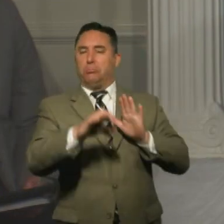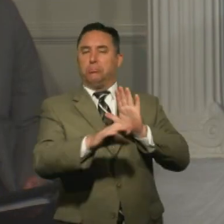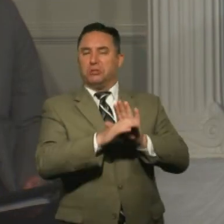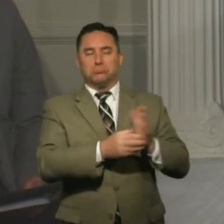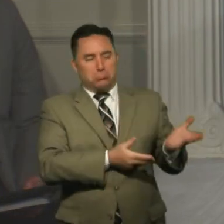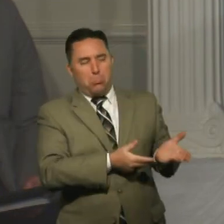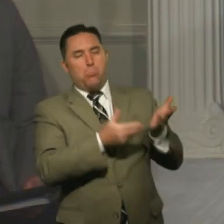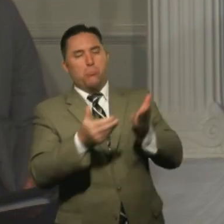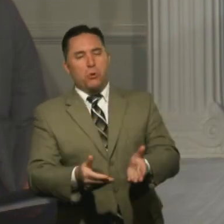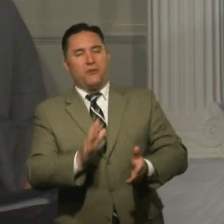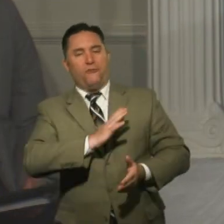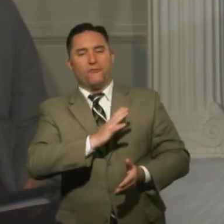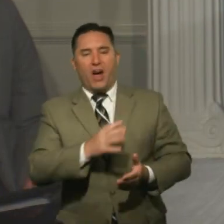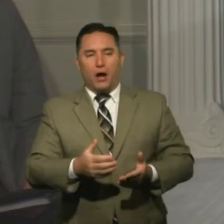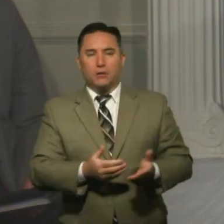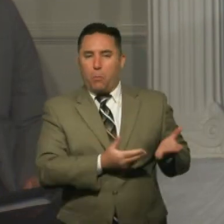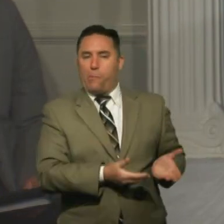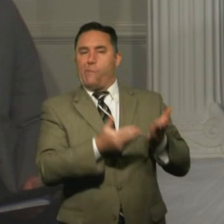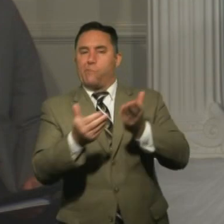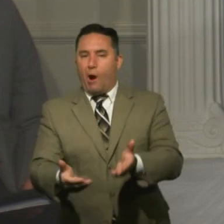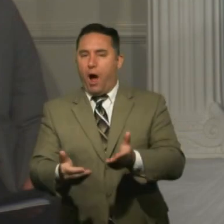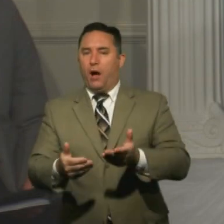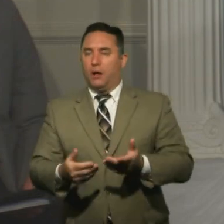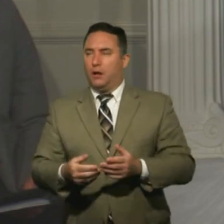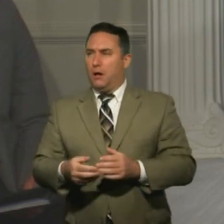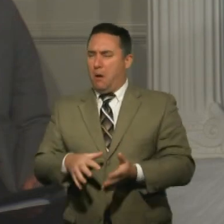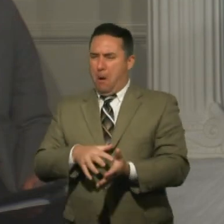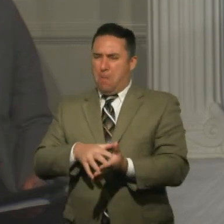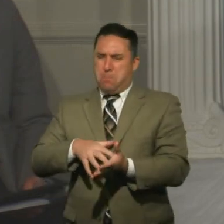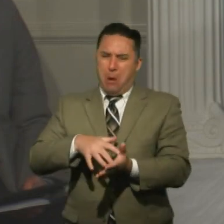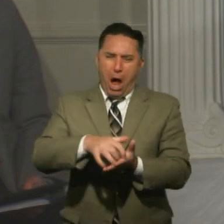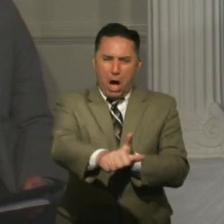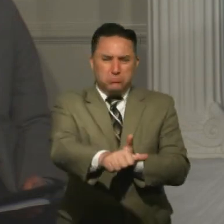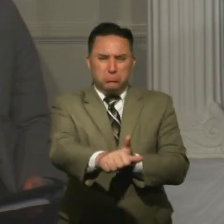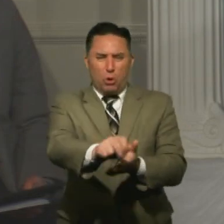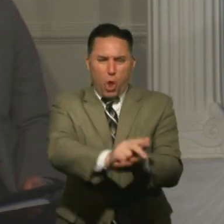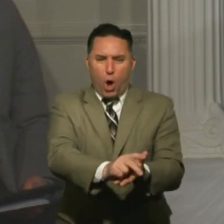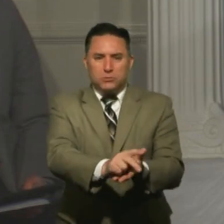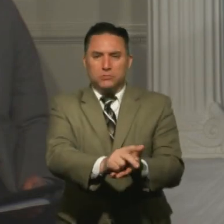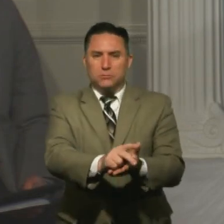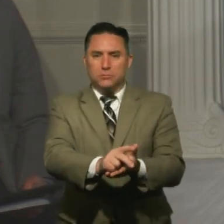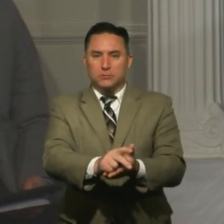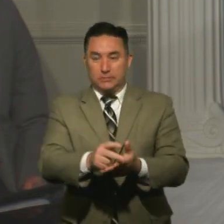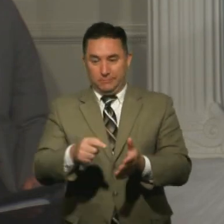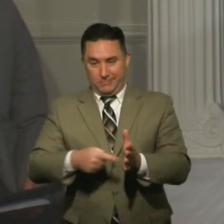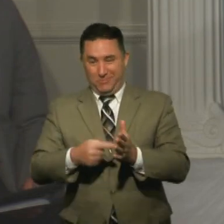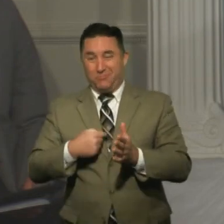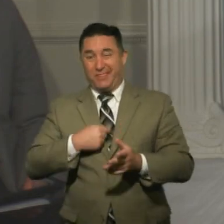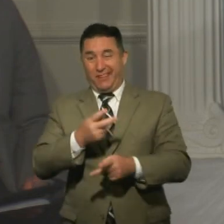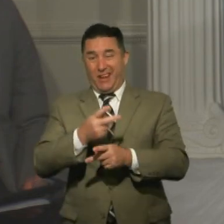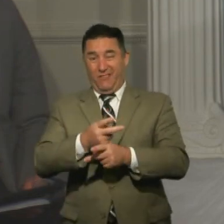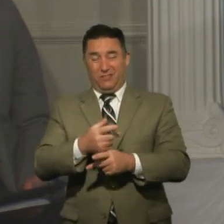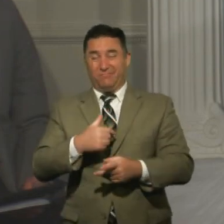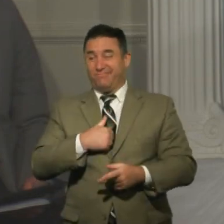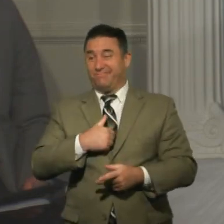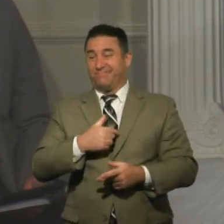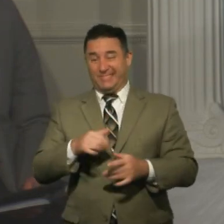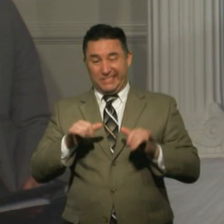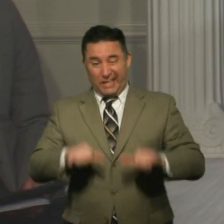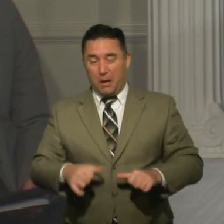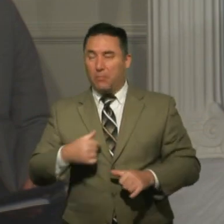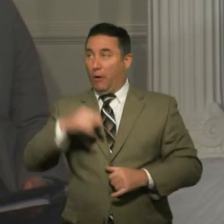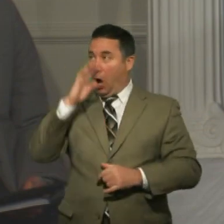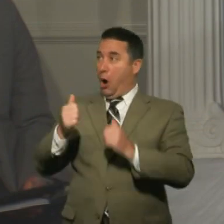bring that thing out. And they brought it out and were slaughtered. And sometimes if I'm not careful, I can do it as a Christian. I have God on my